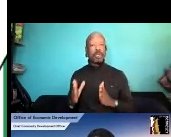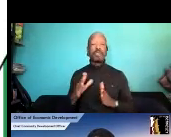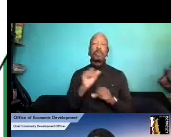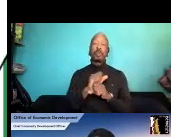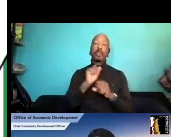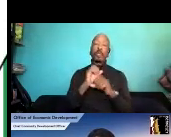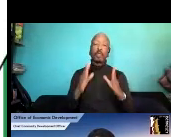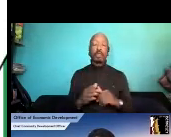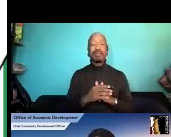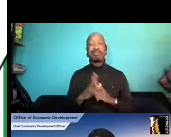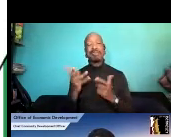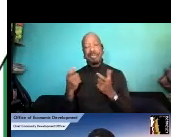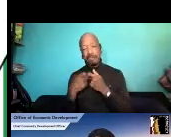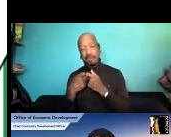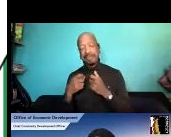and electric.